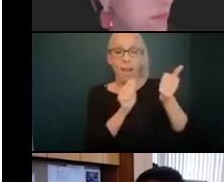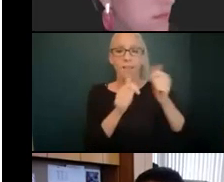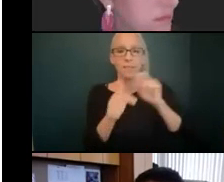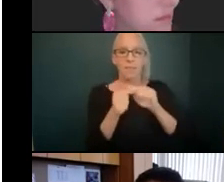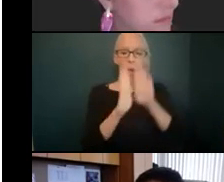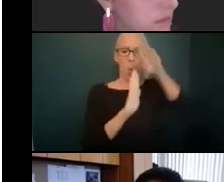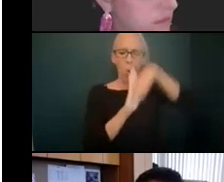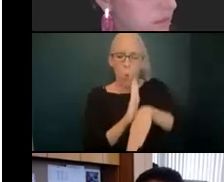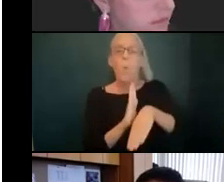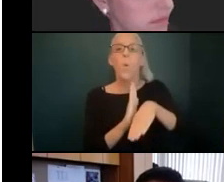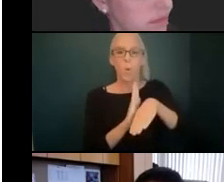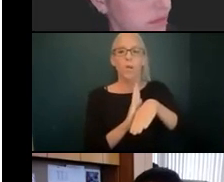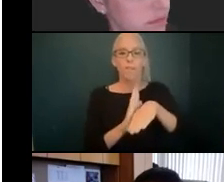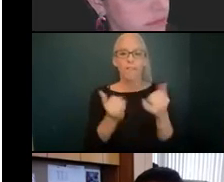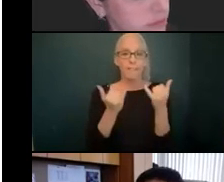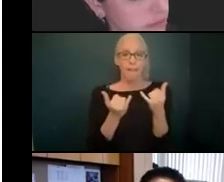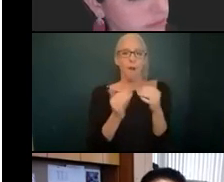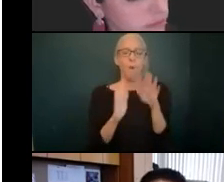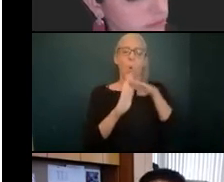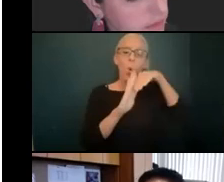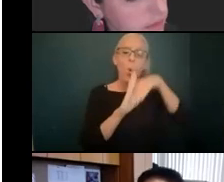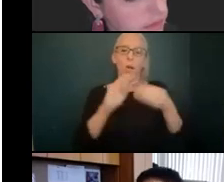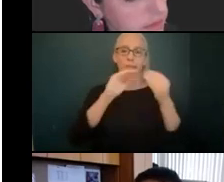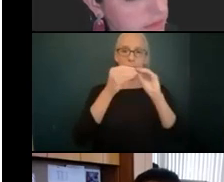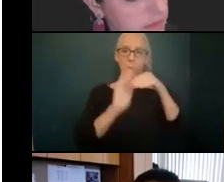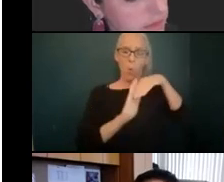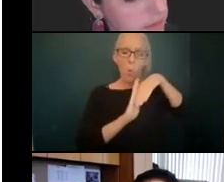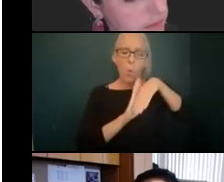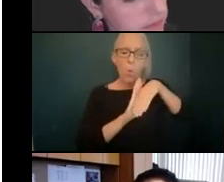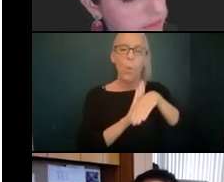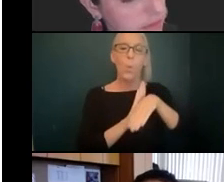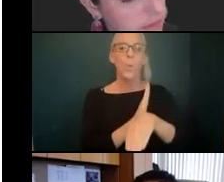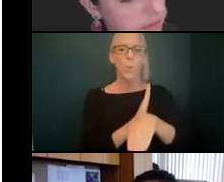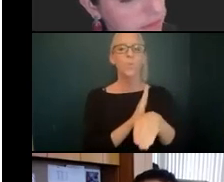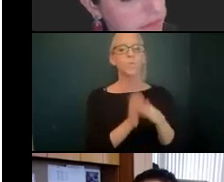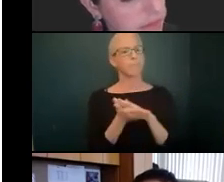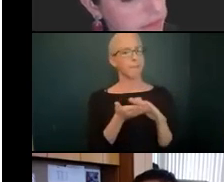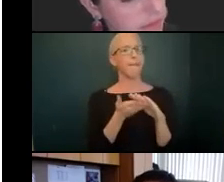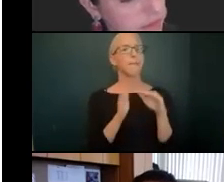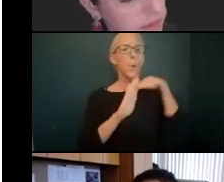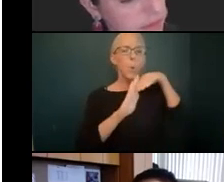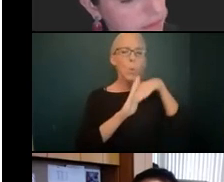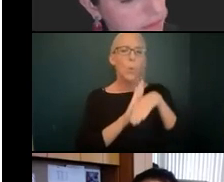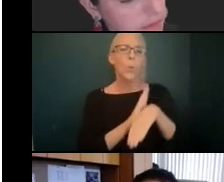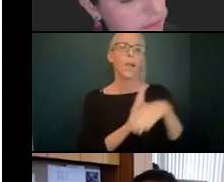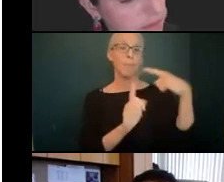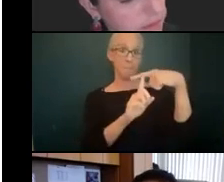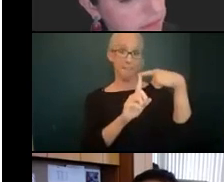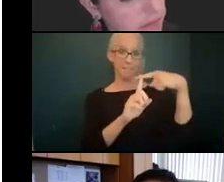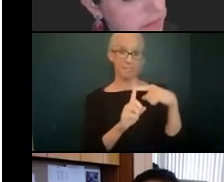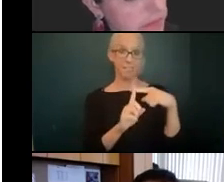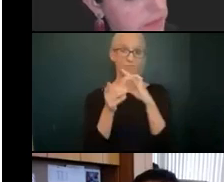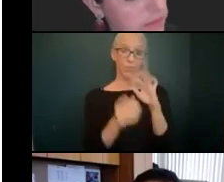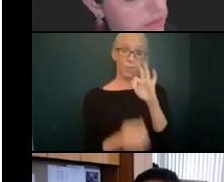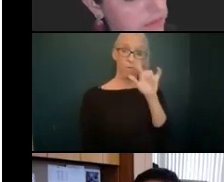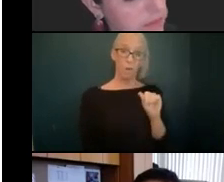we're seeing now, that we're seeing a very, very nice drop in the rates that we have here. Not only the rates dropping, but the positivity rate for Florida finally fell